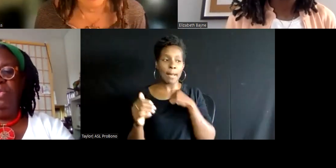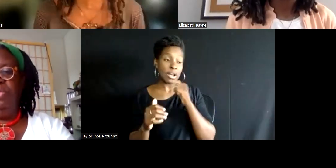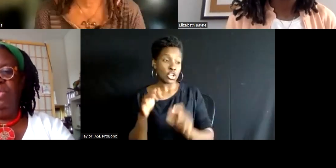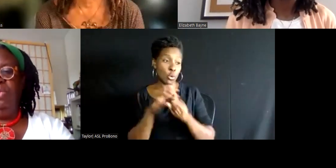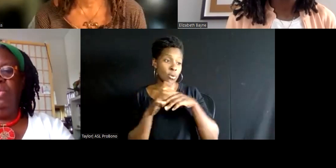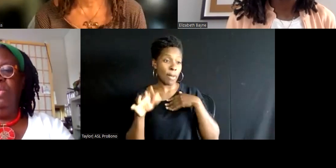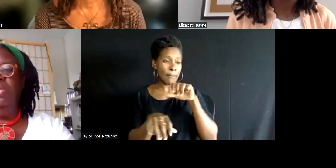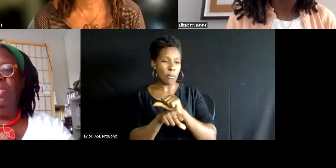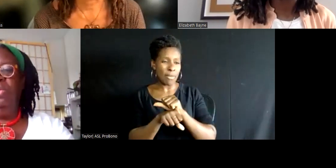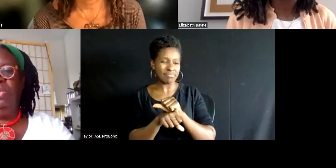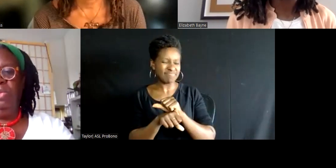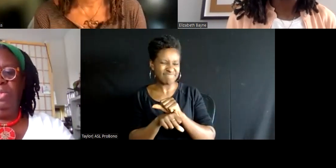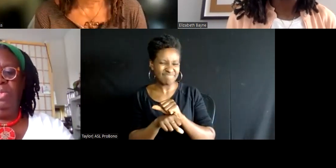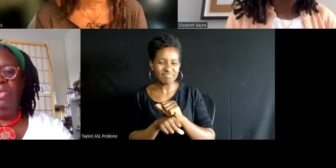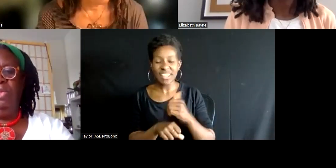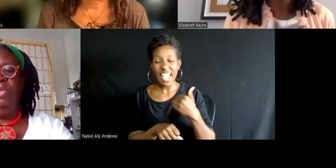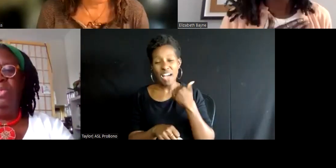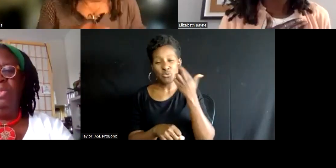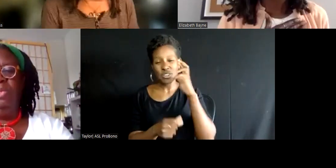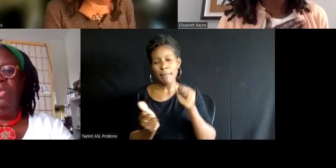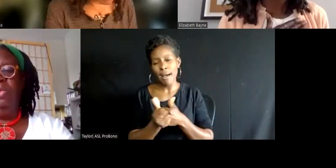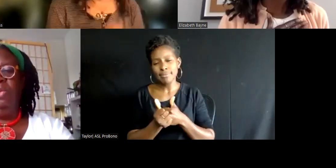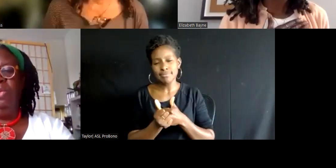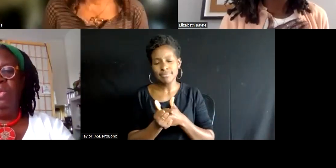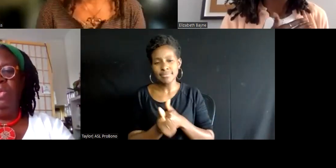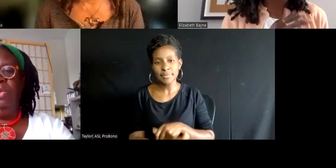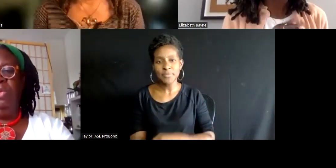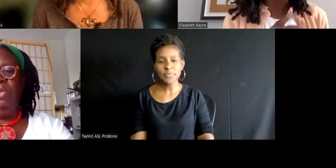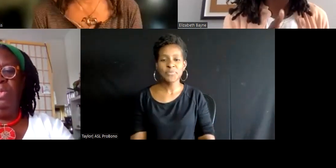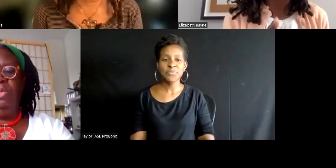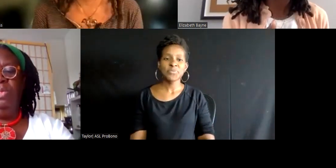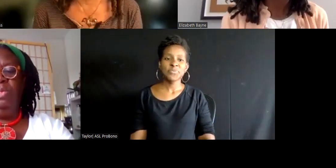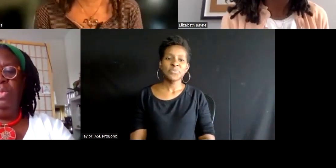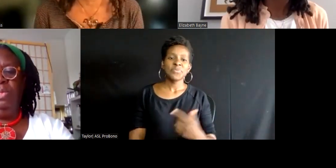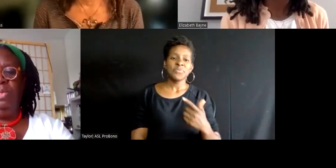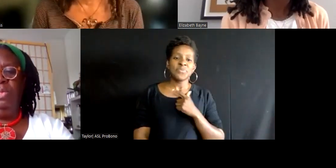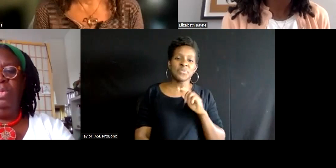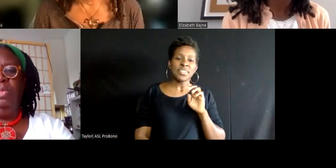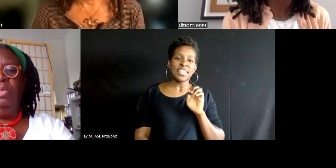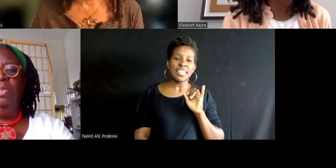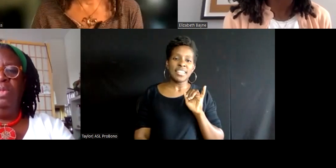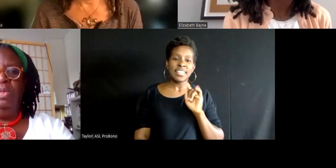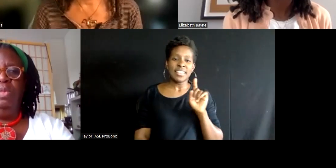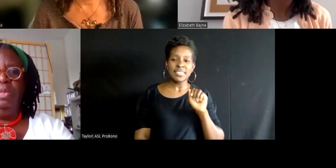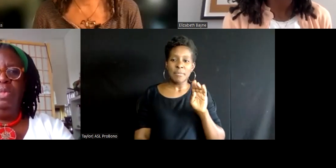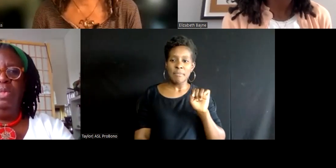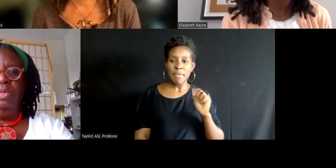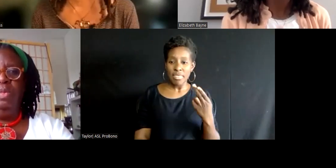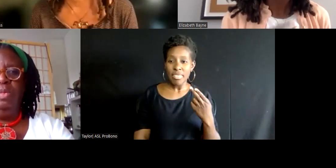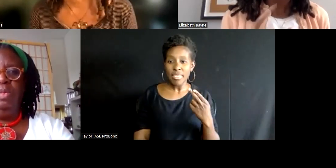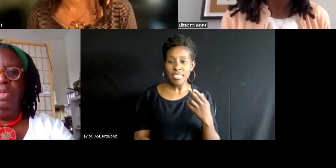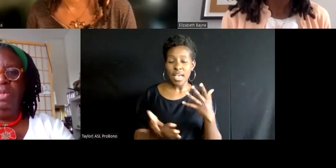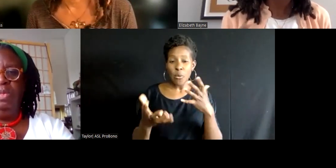this. I'm sorry. No, I'm sorry, I didn't let you finish. I wanted to piggyback off of June's. That's the reason, June's